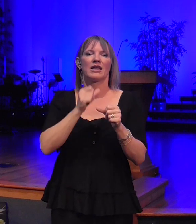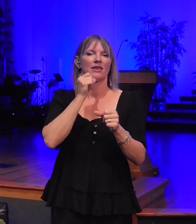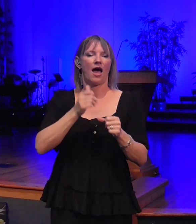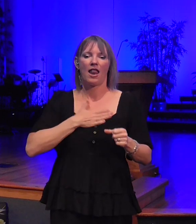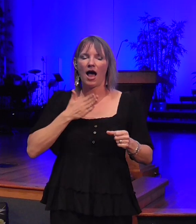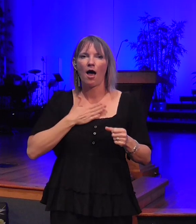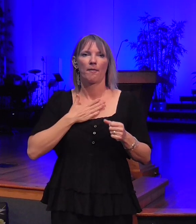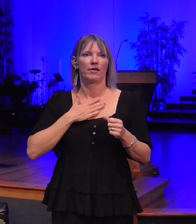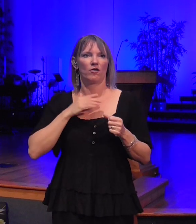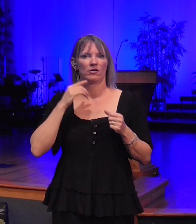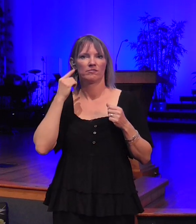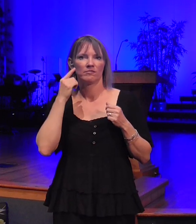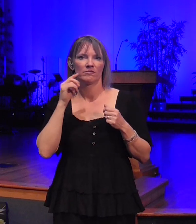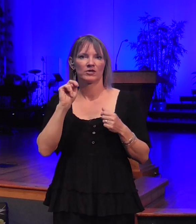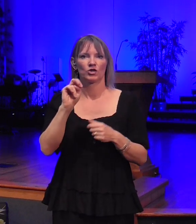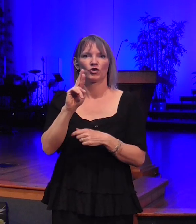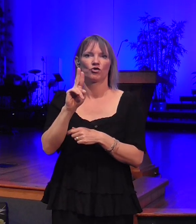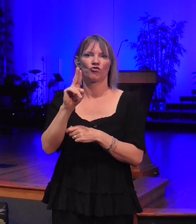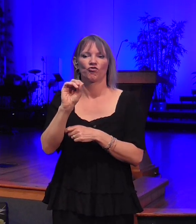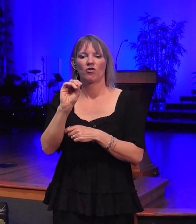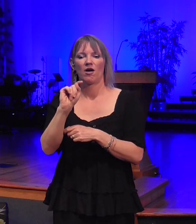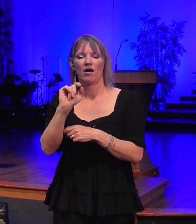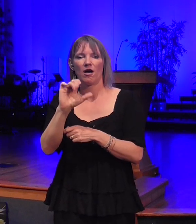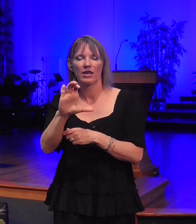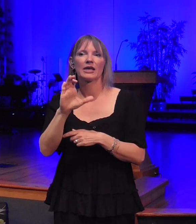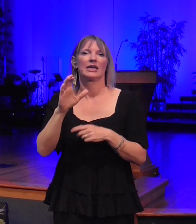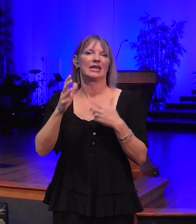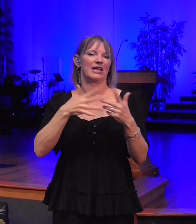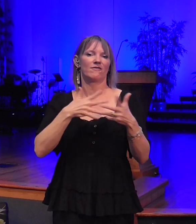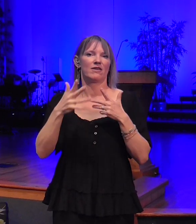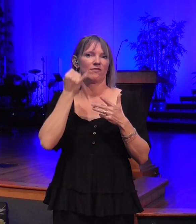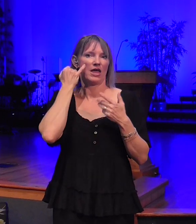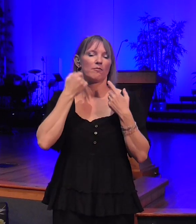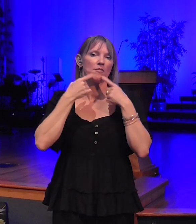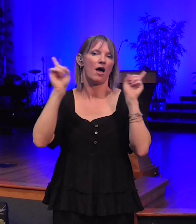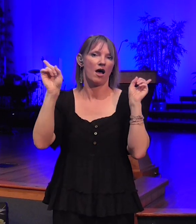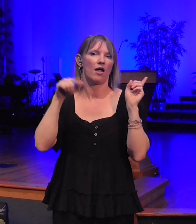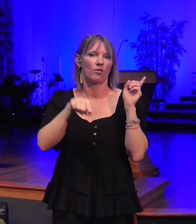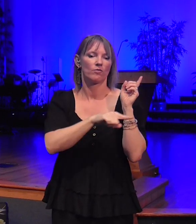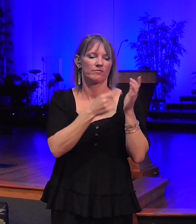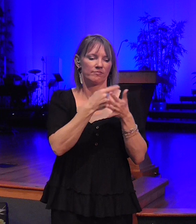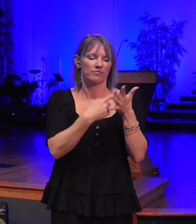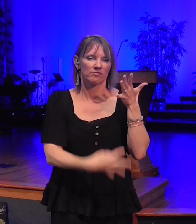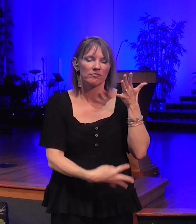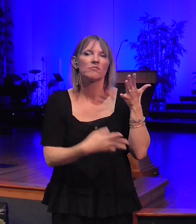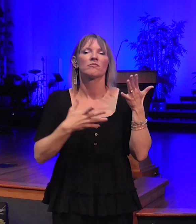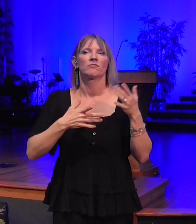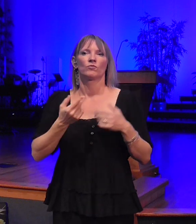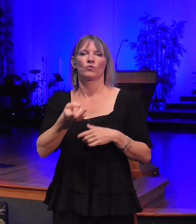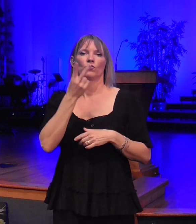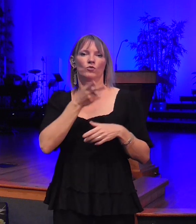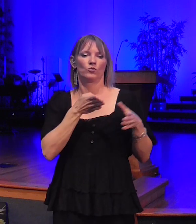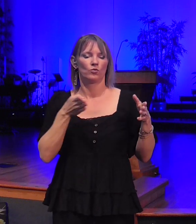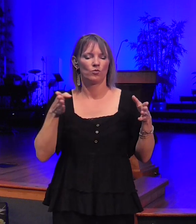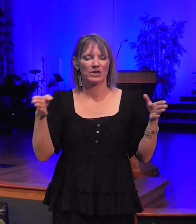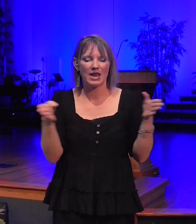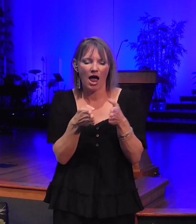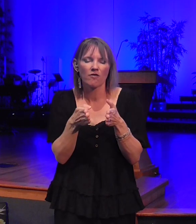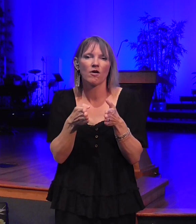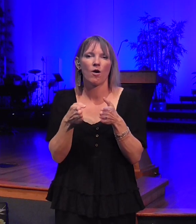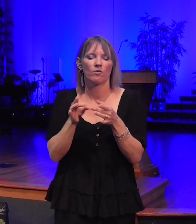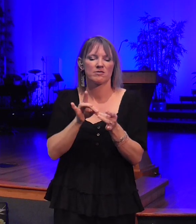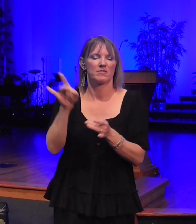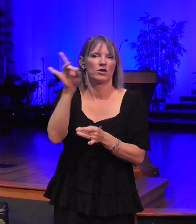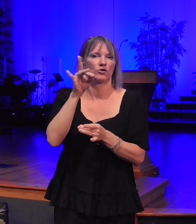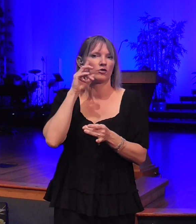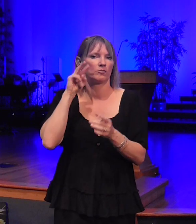when they have attained what they are seeking. Such people are usually confined within too narrow a spiritual horizon. Their life